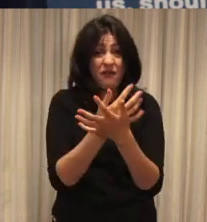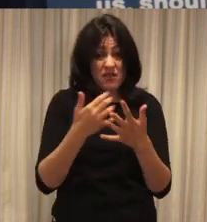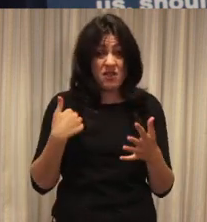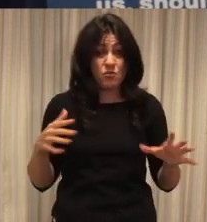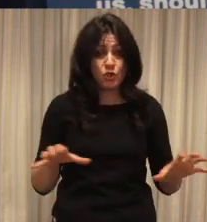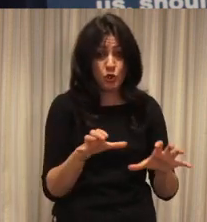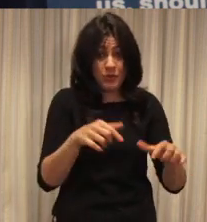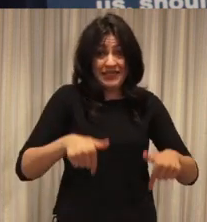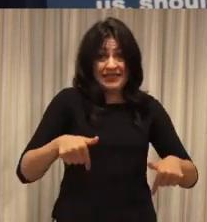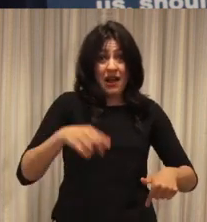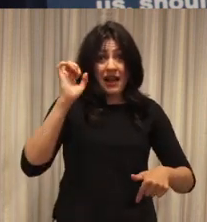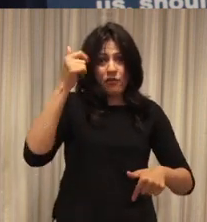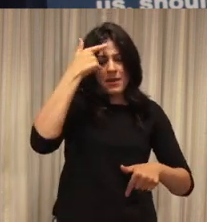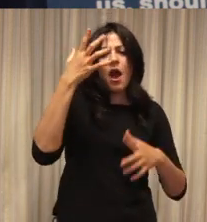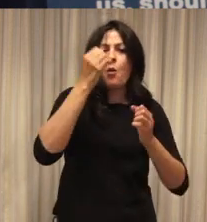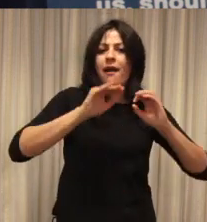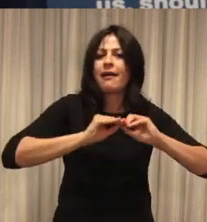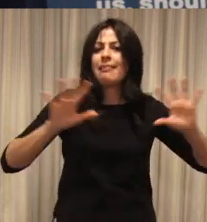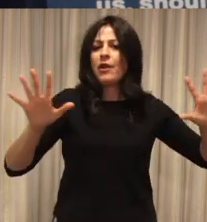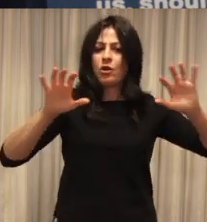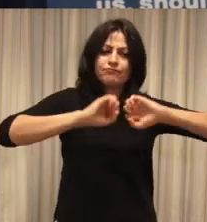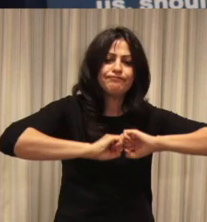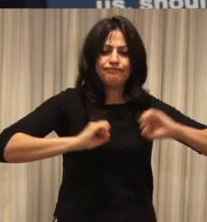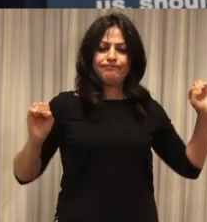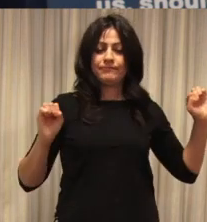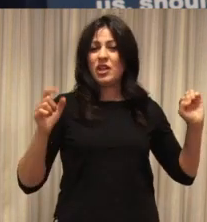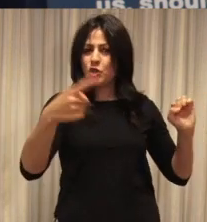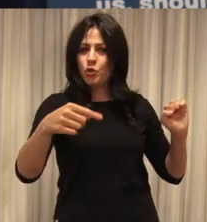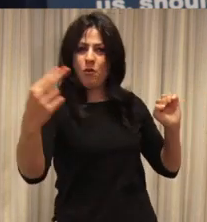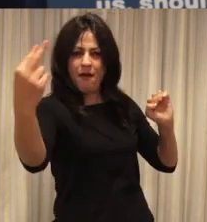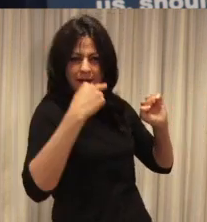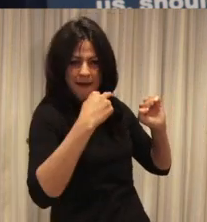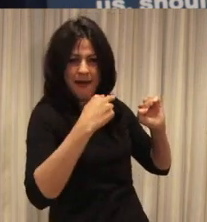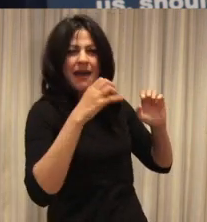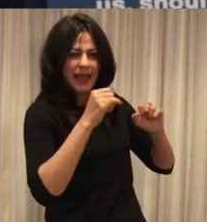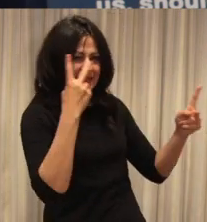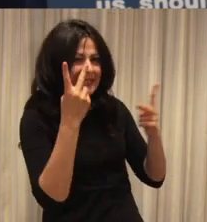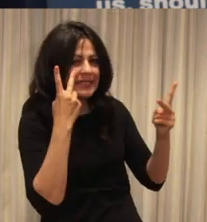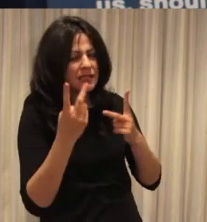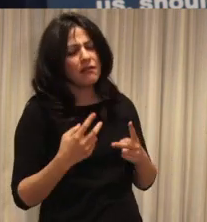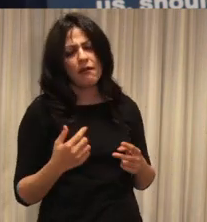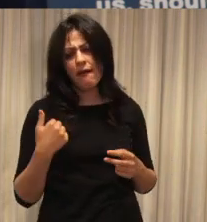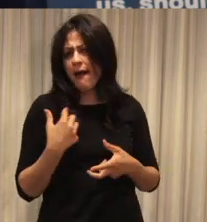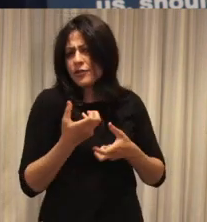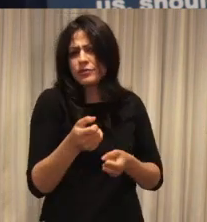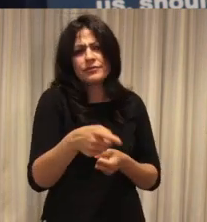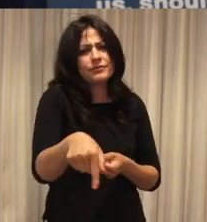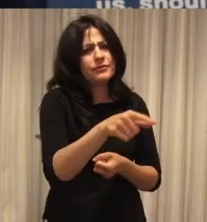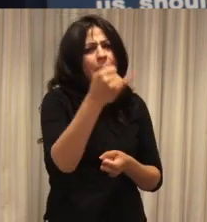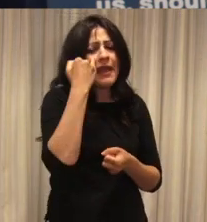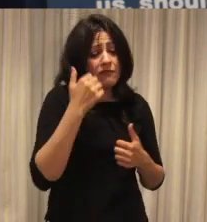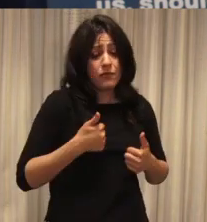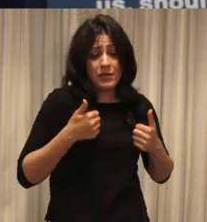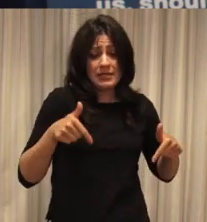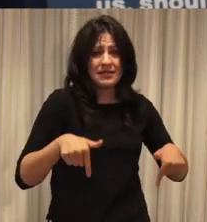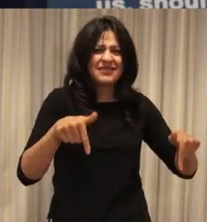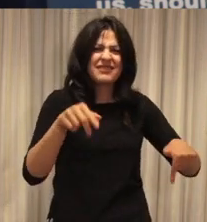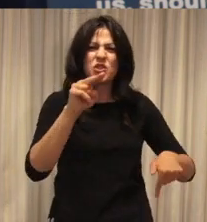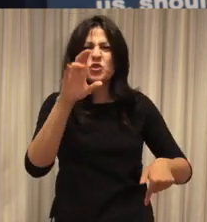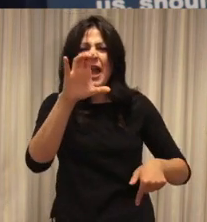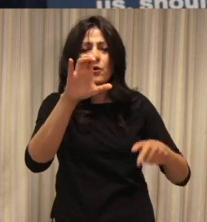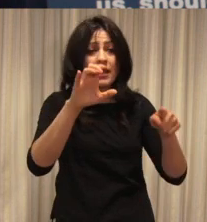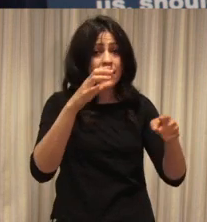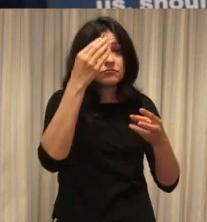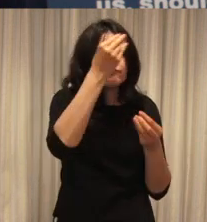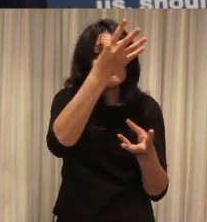all. I believe and trust that if we give our residents the information, they will make the